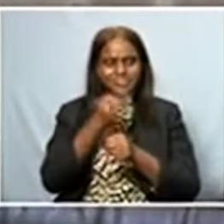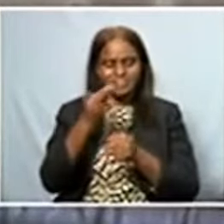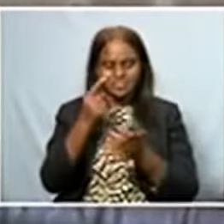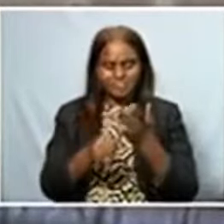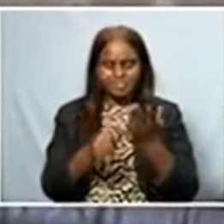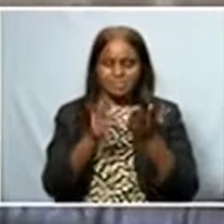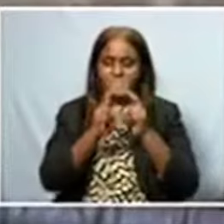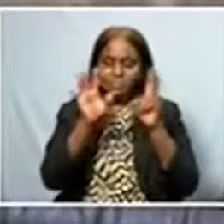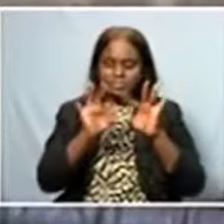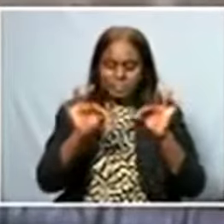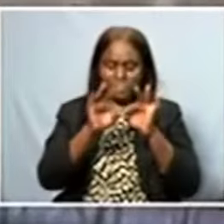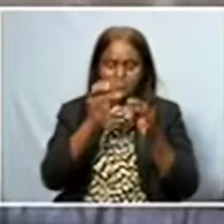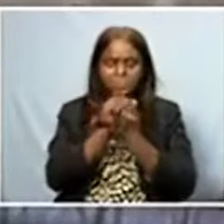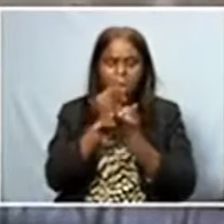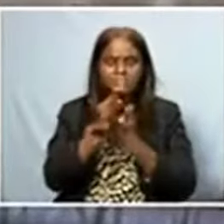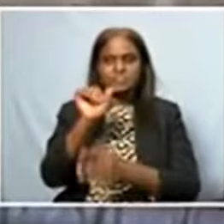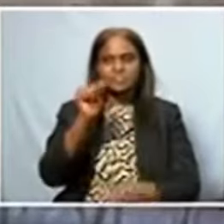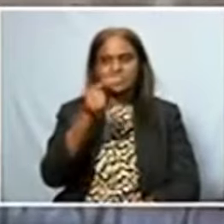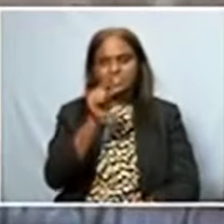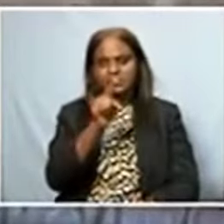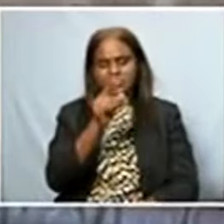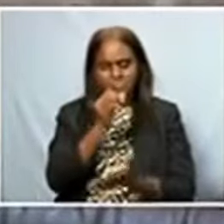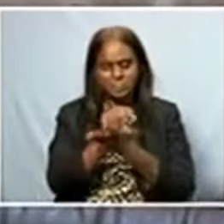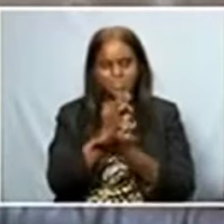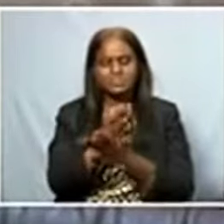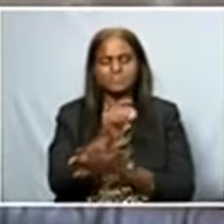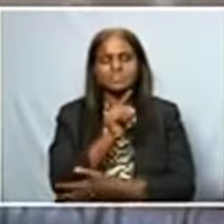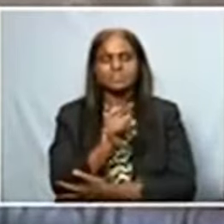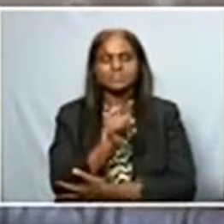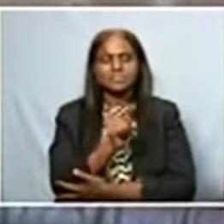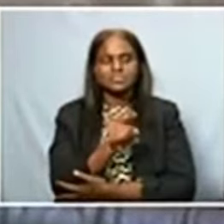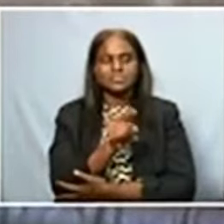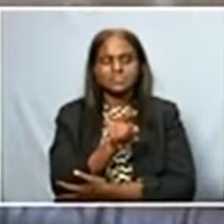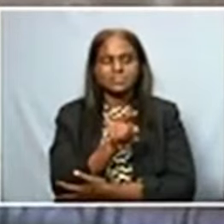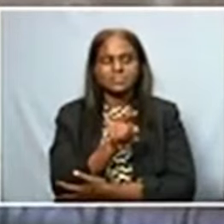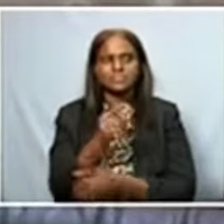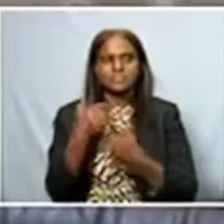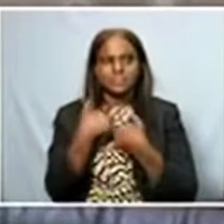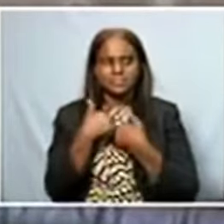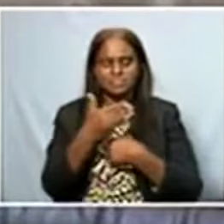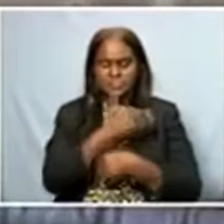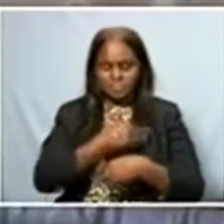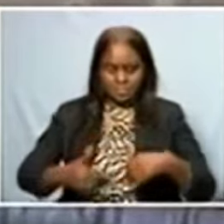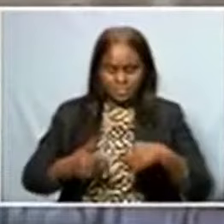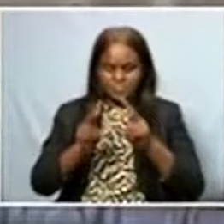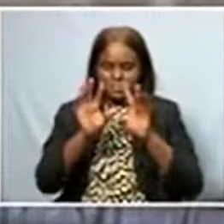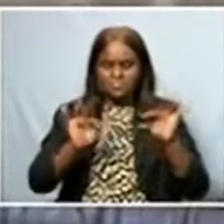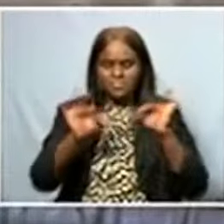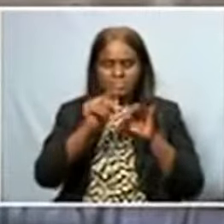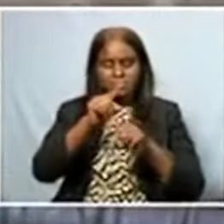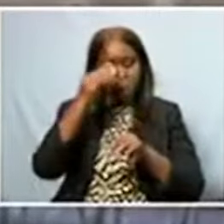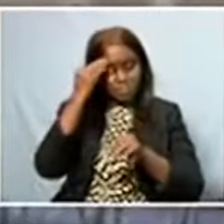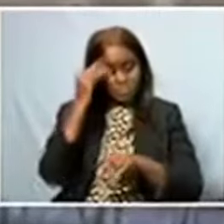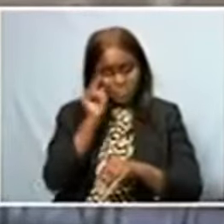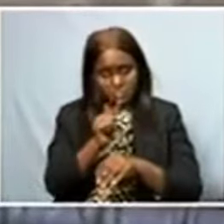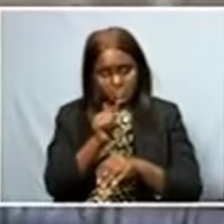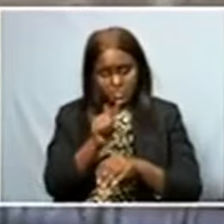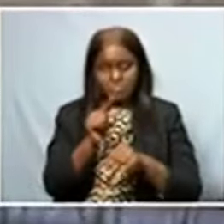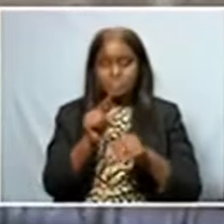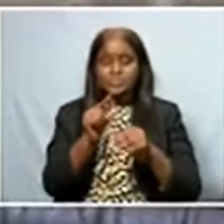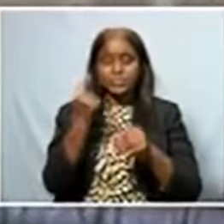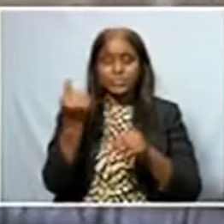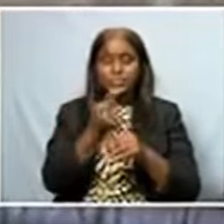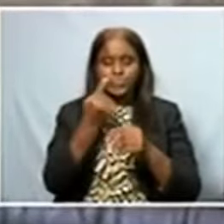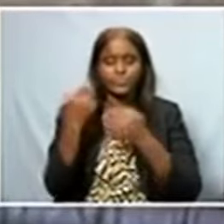this important office, the Auditor General's office, are very critical and very important. As you know, this is the institution that